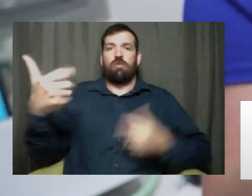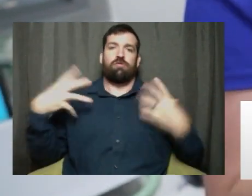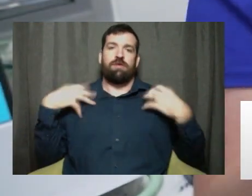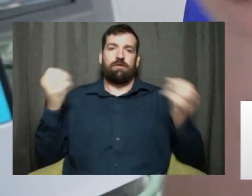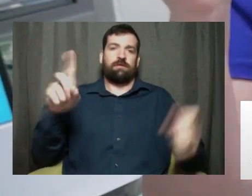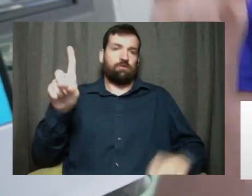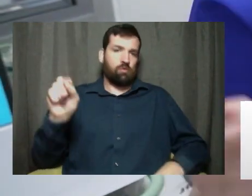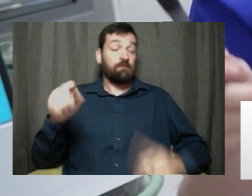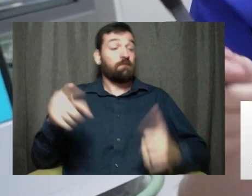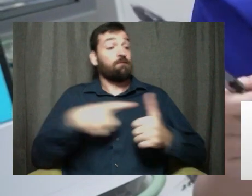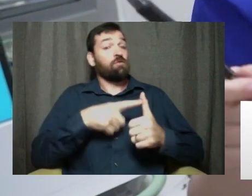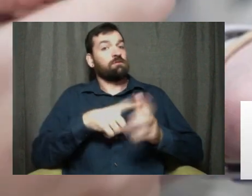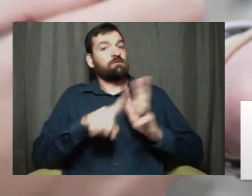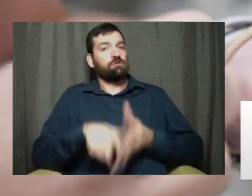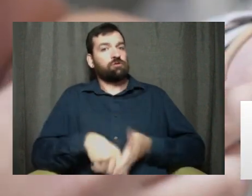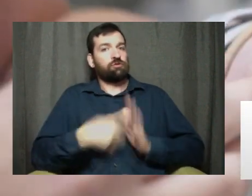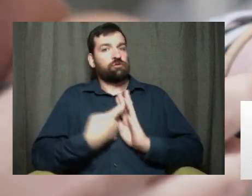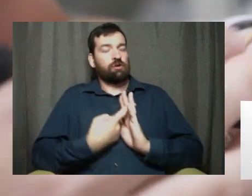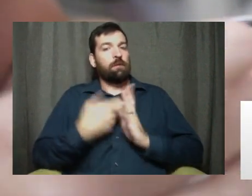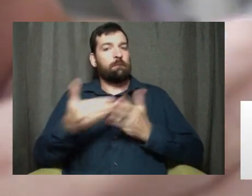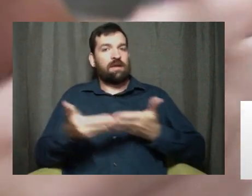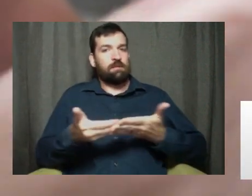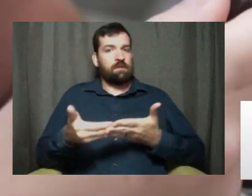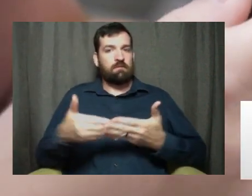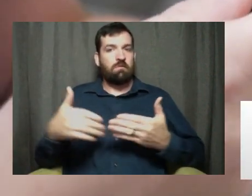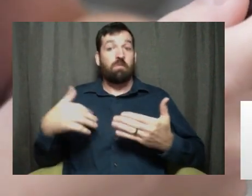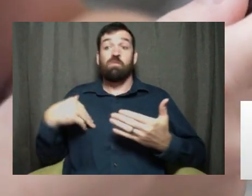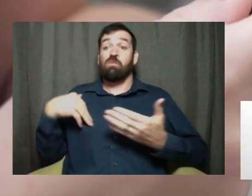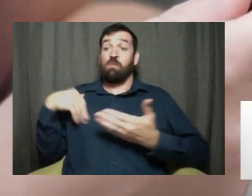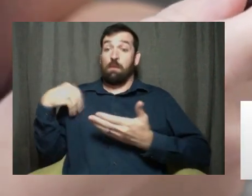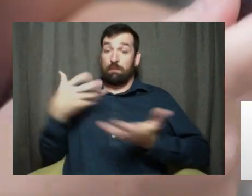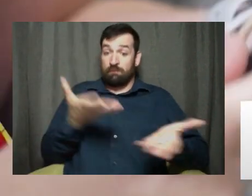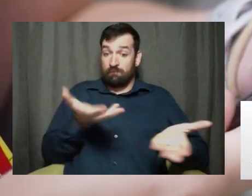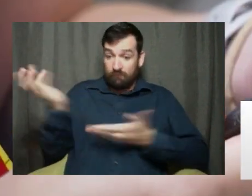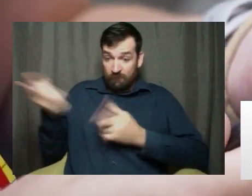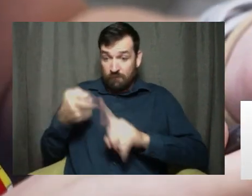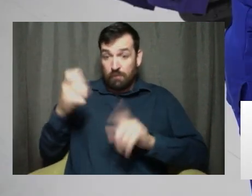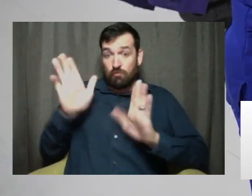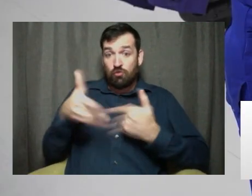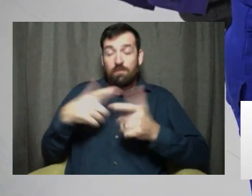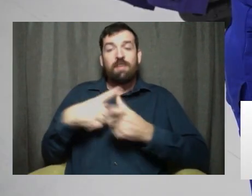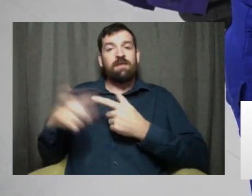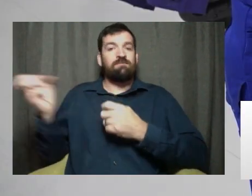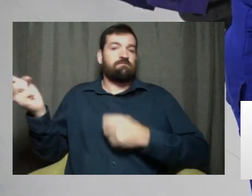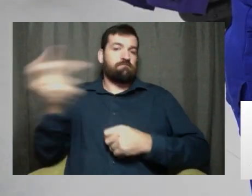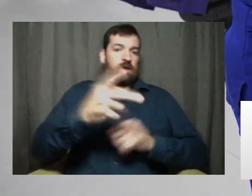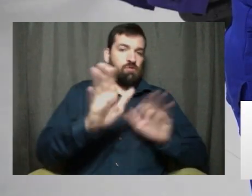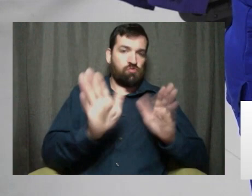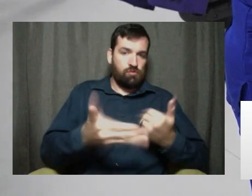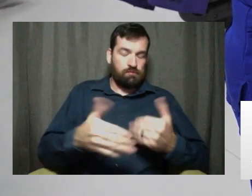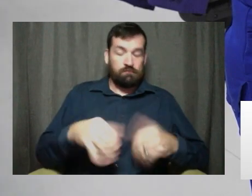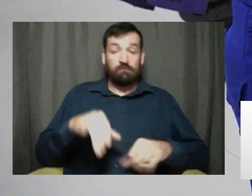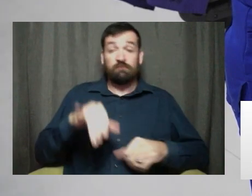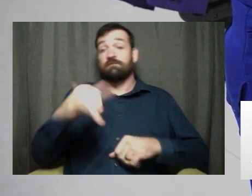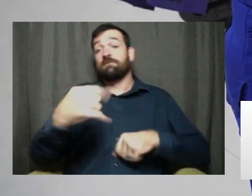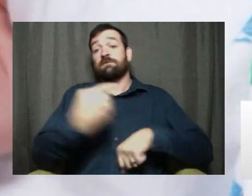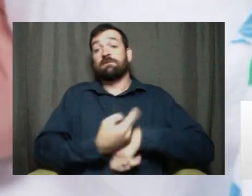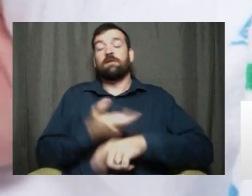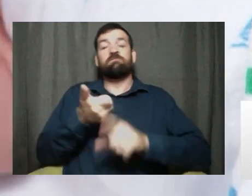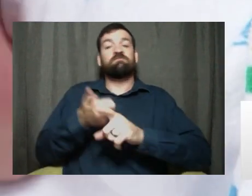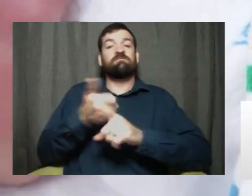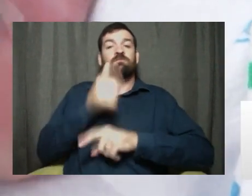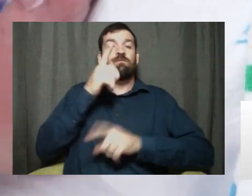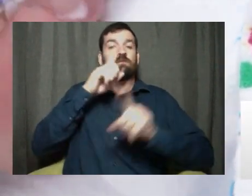start with, of course, which baby we have, when we get them out of the room, and then when we take them back into the room. On this day, Emily will be checked